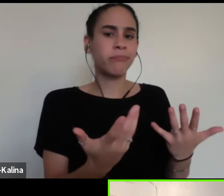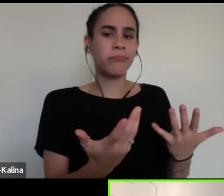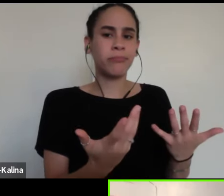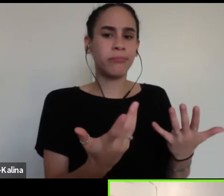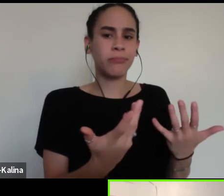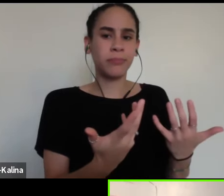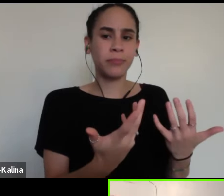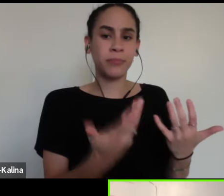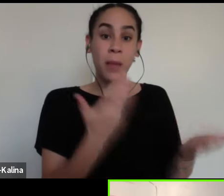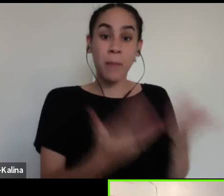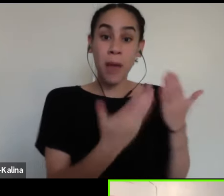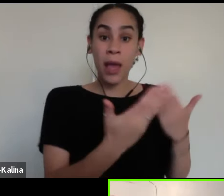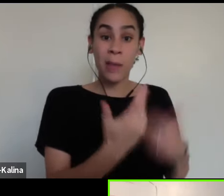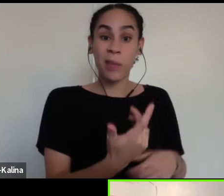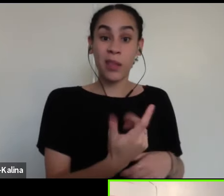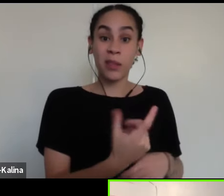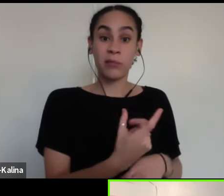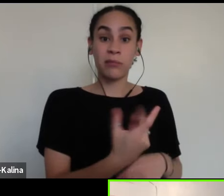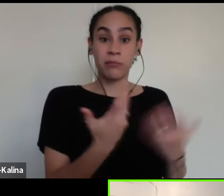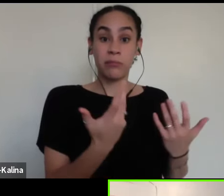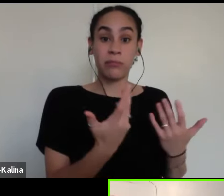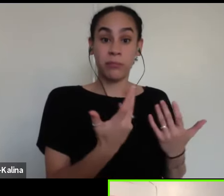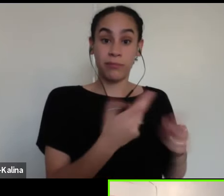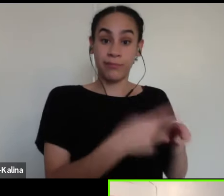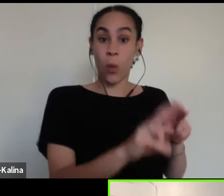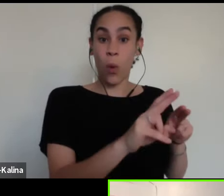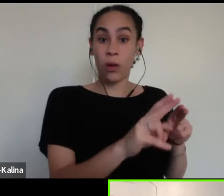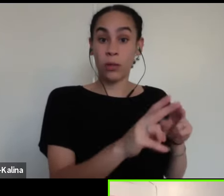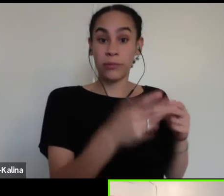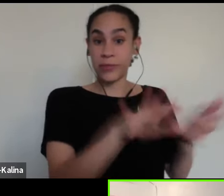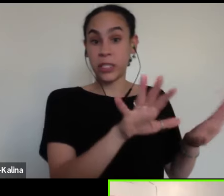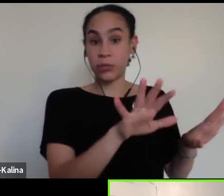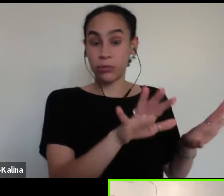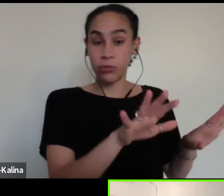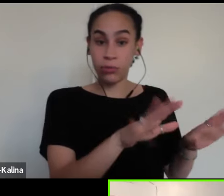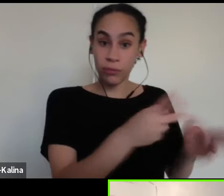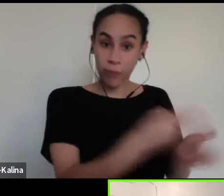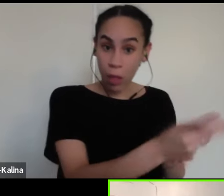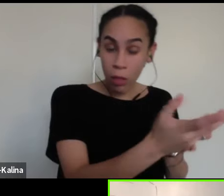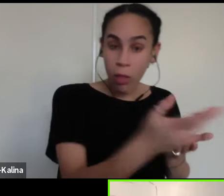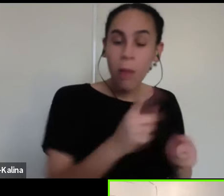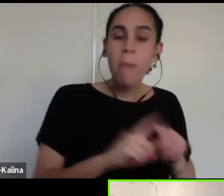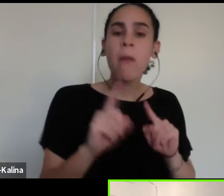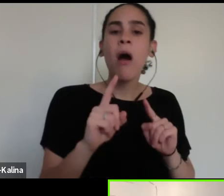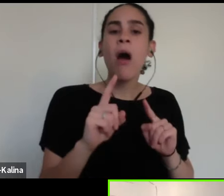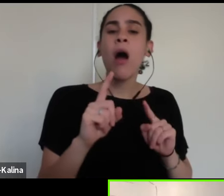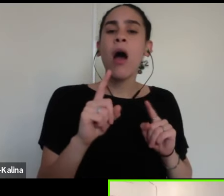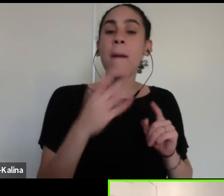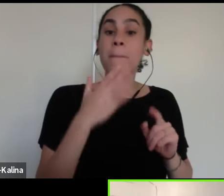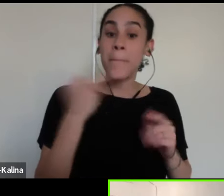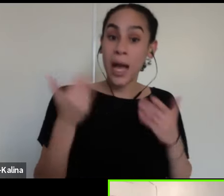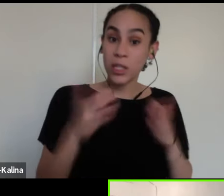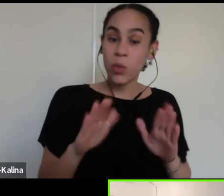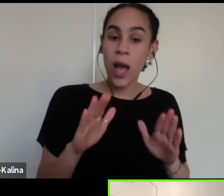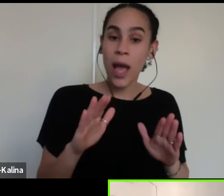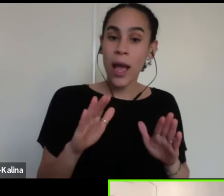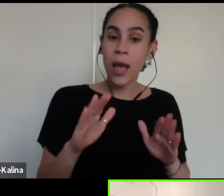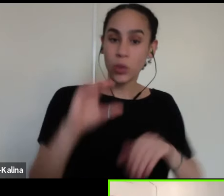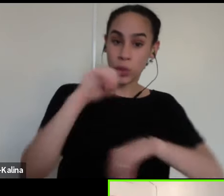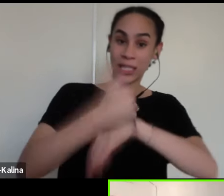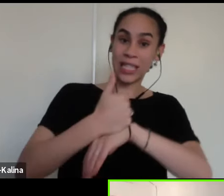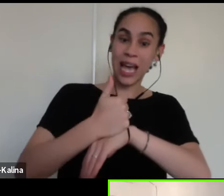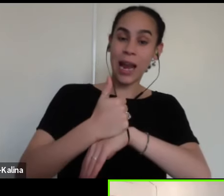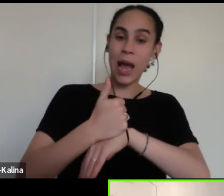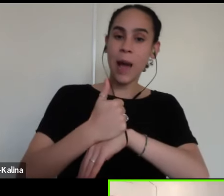you might go one and done. But the best way for me to set up that situation to actually fail is if I put it